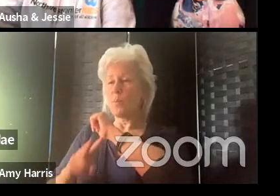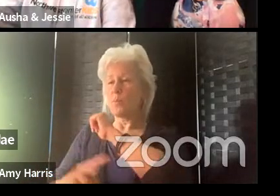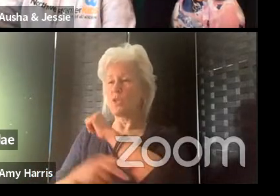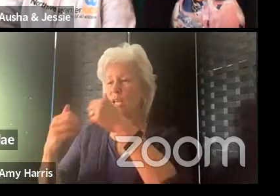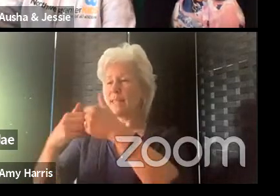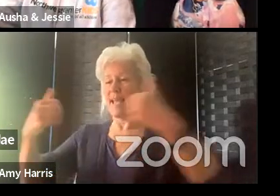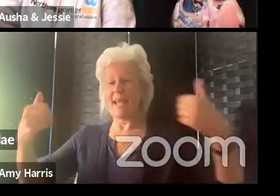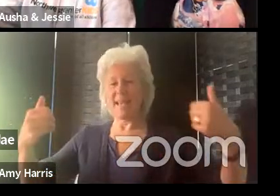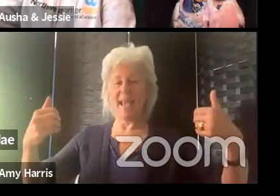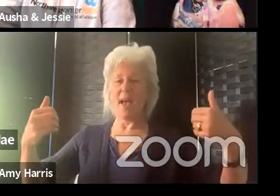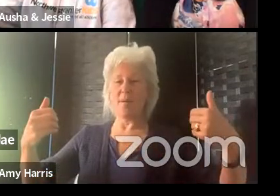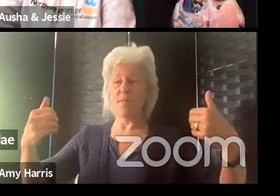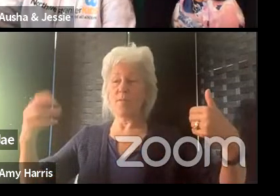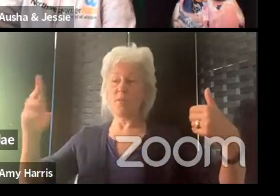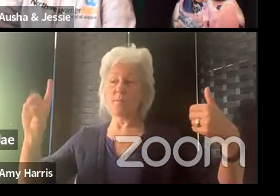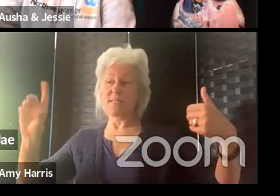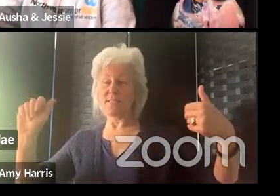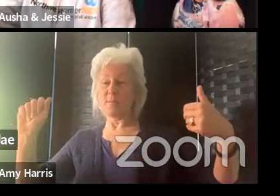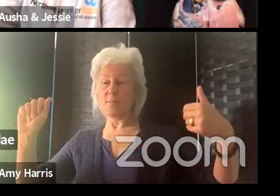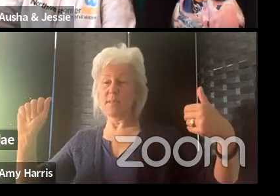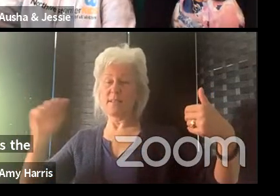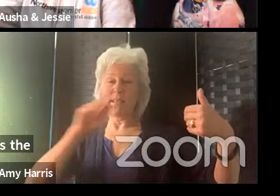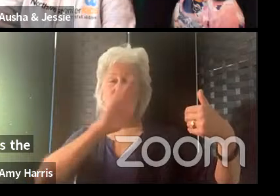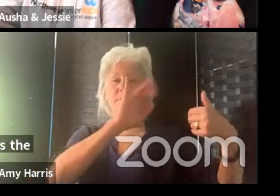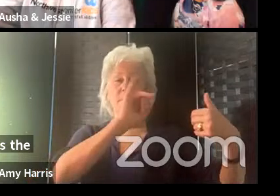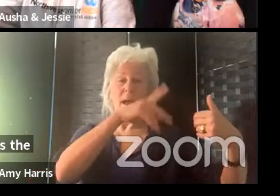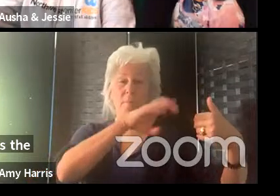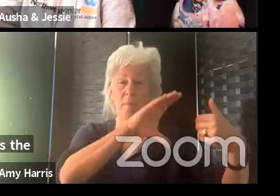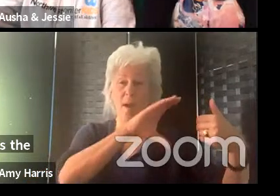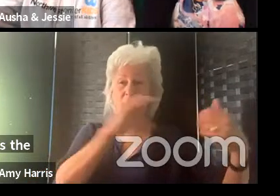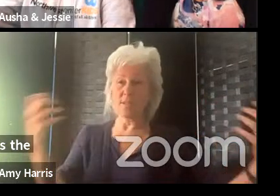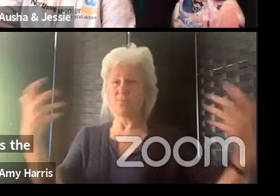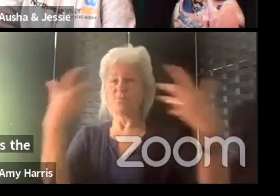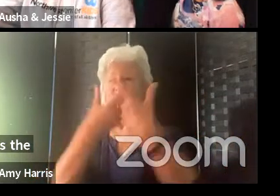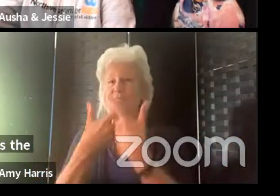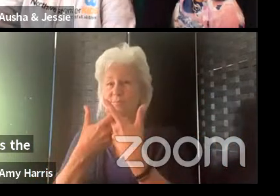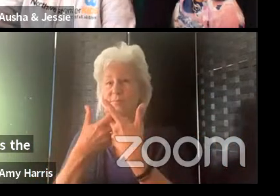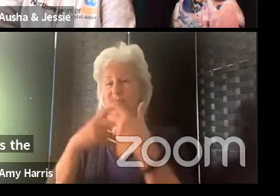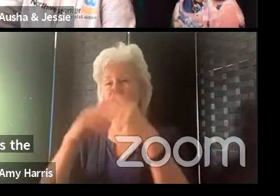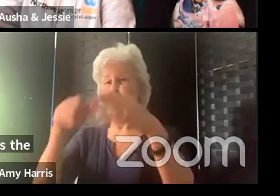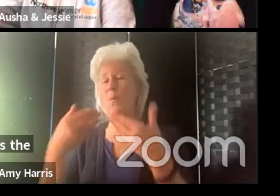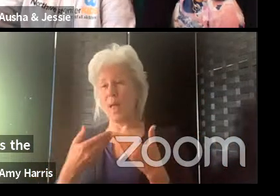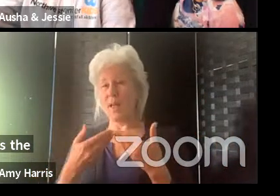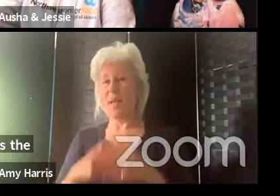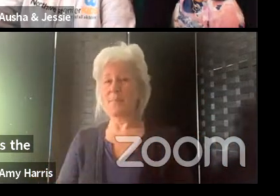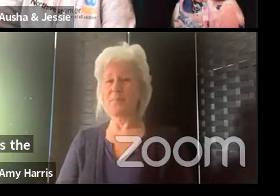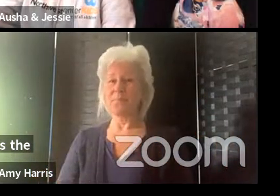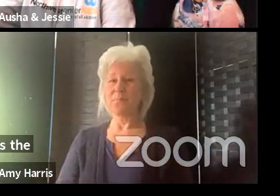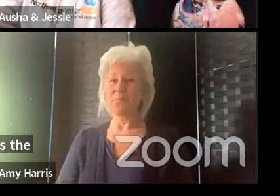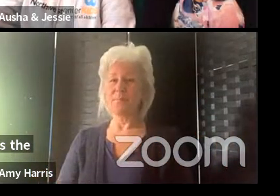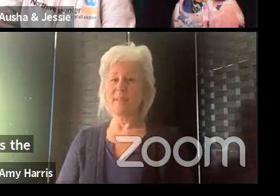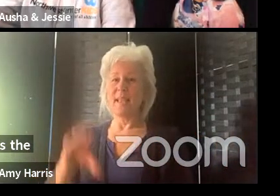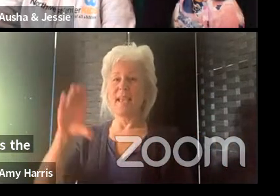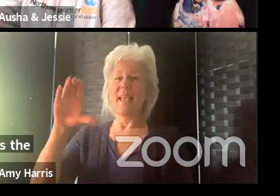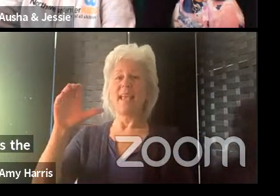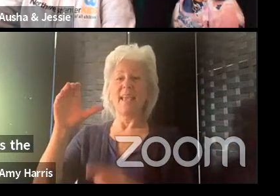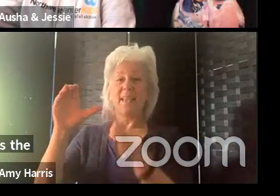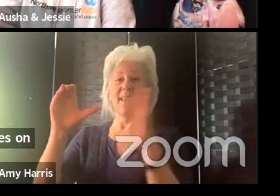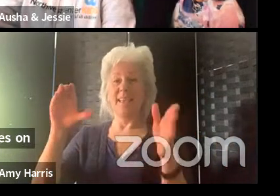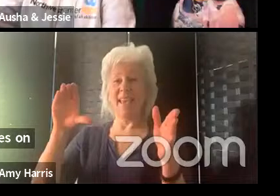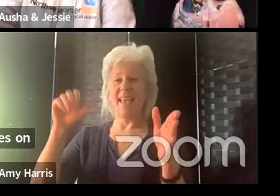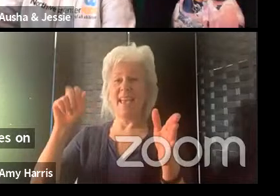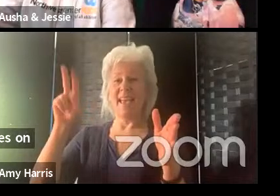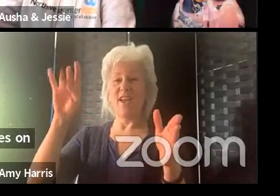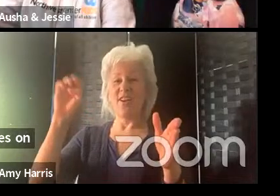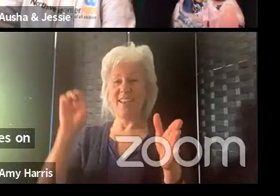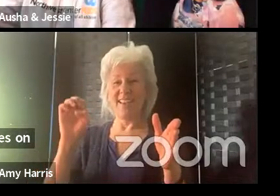members of the disability and BIPOC communities. Welcome, Richard. Next is Carrie Fannin. Carrie